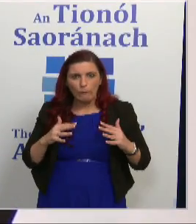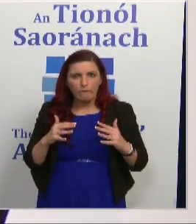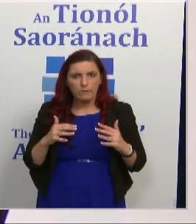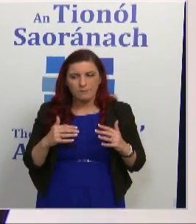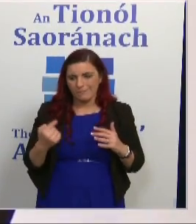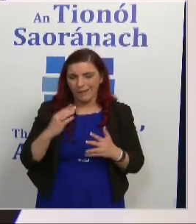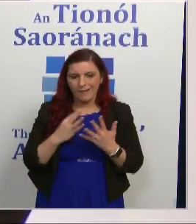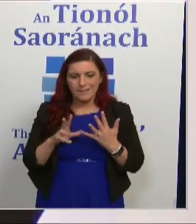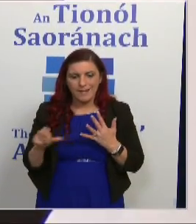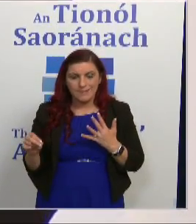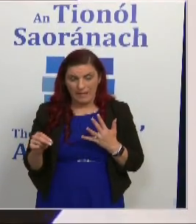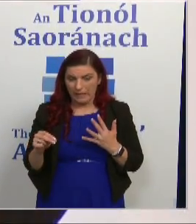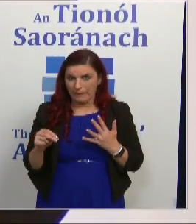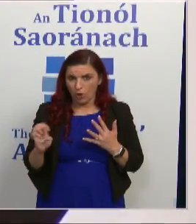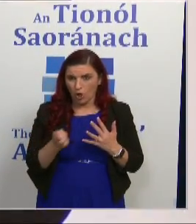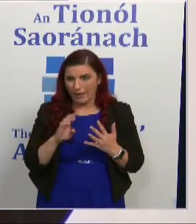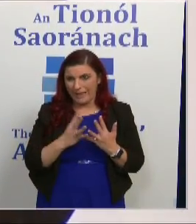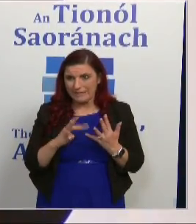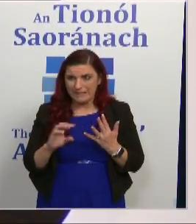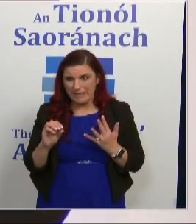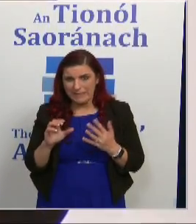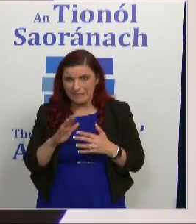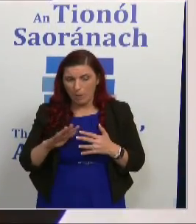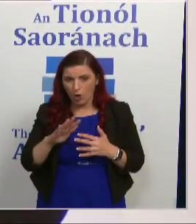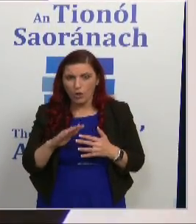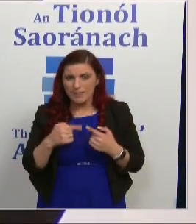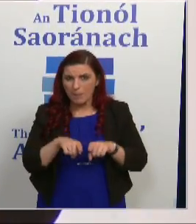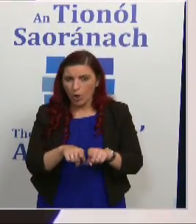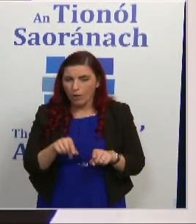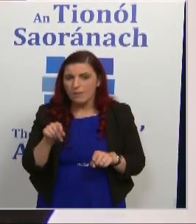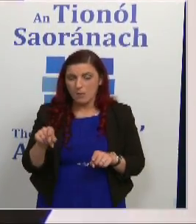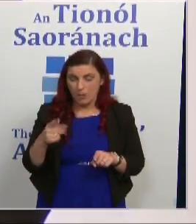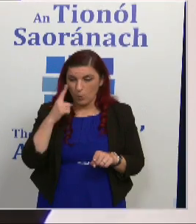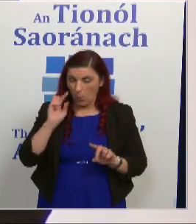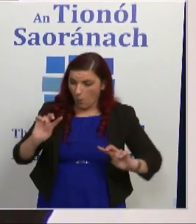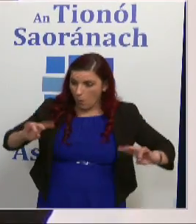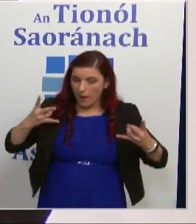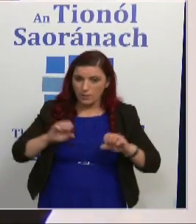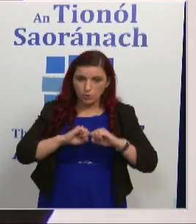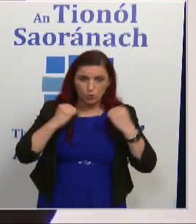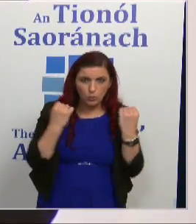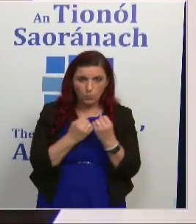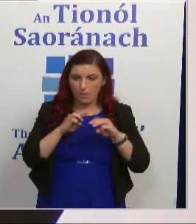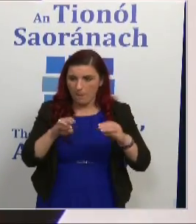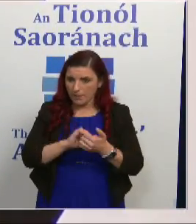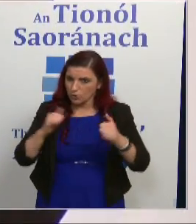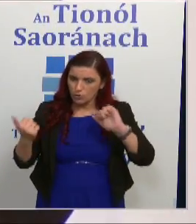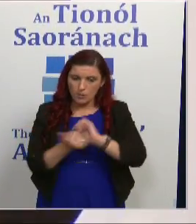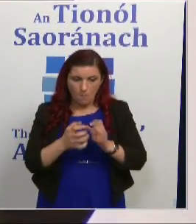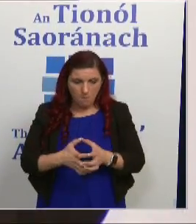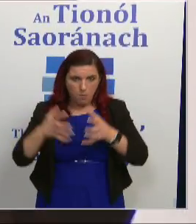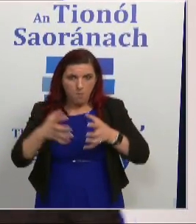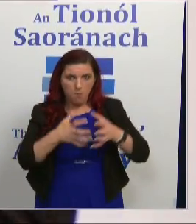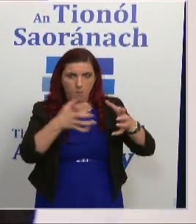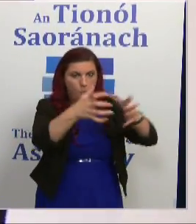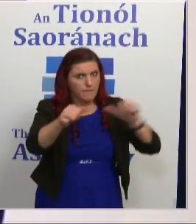I think even into the early 1990s. So that was a reflection of rapid social and population change in a relatively